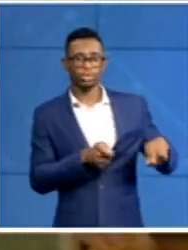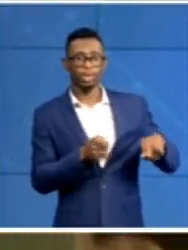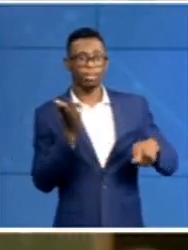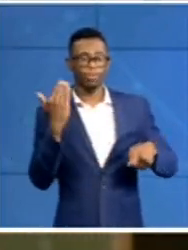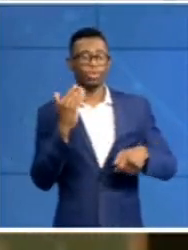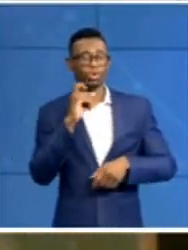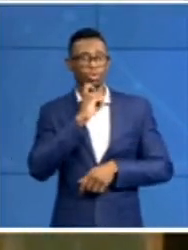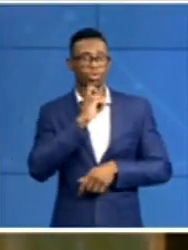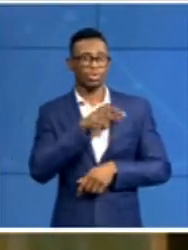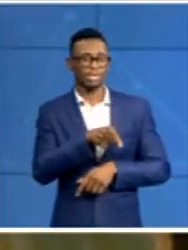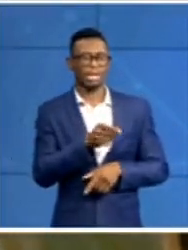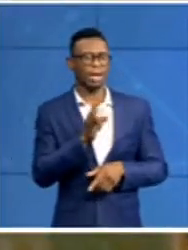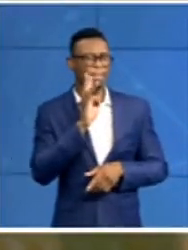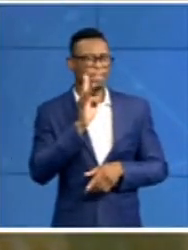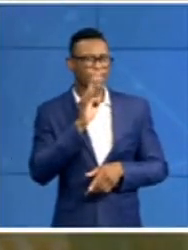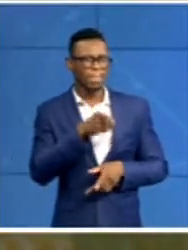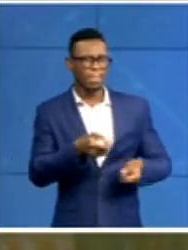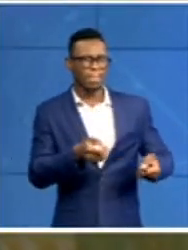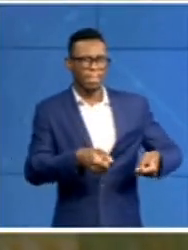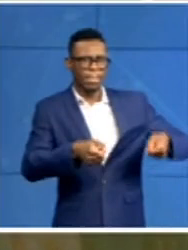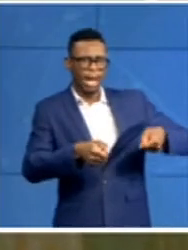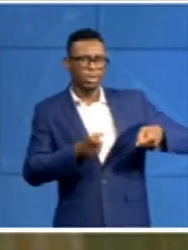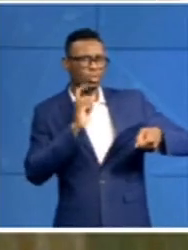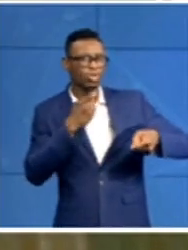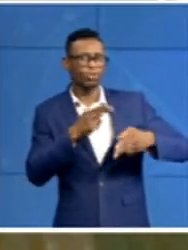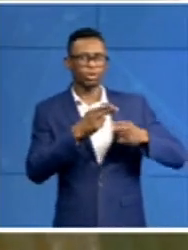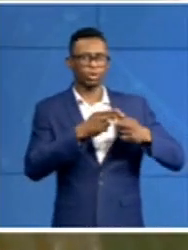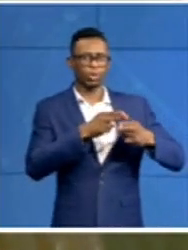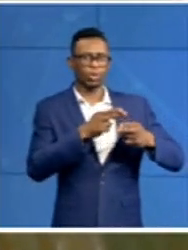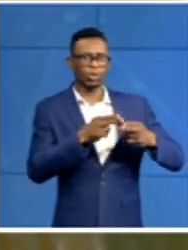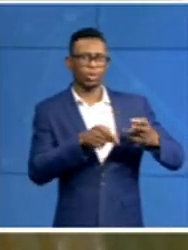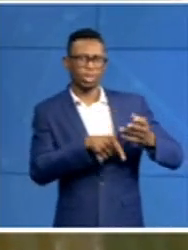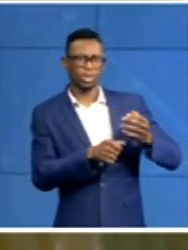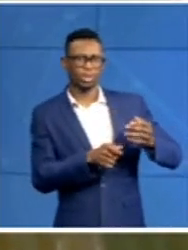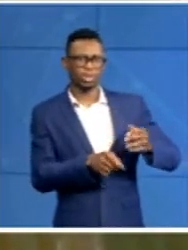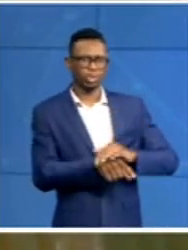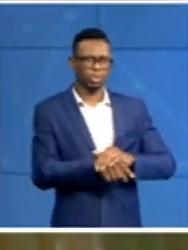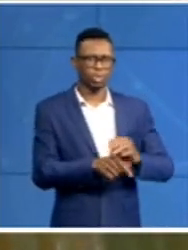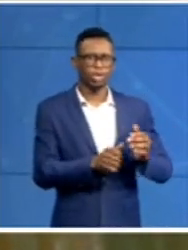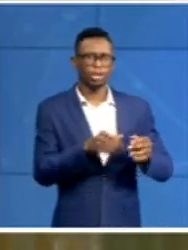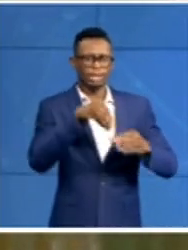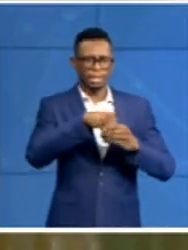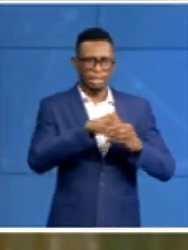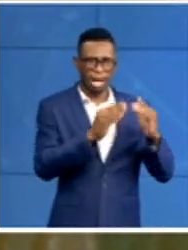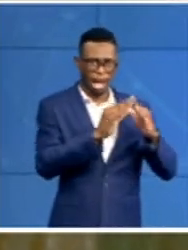system. Just be careful. They use that bucket in the house, and then they will,